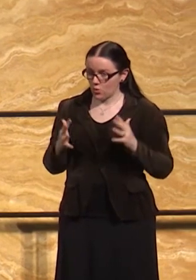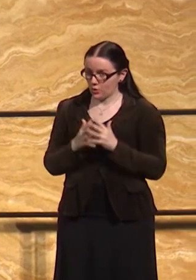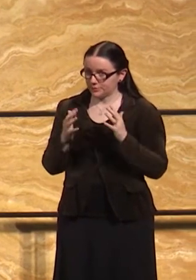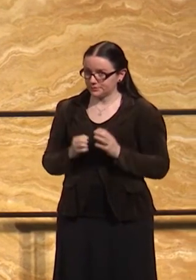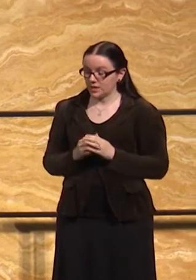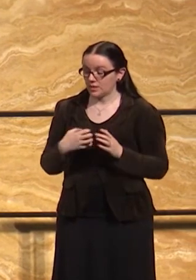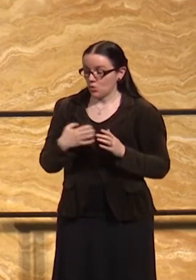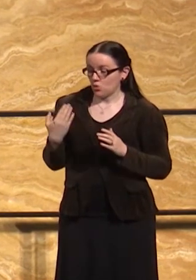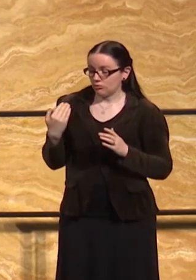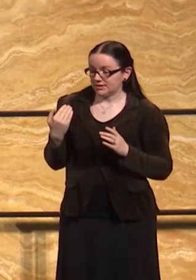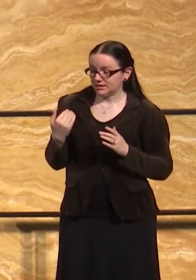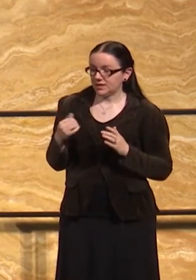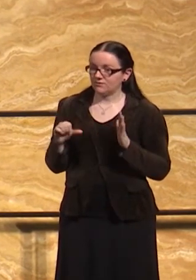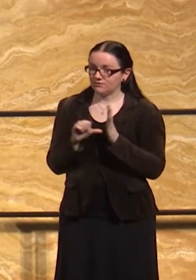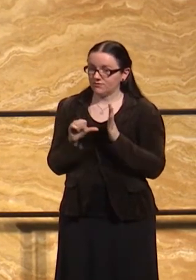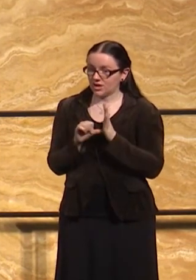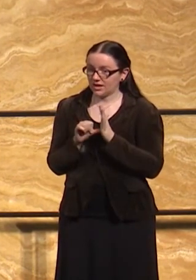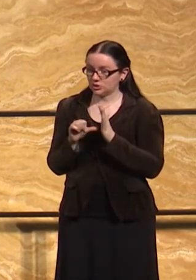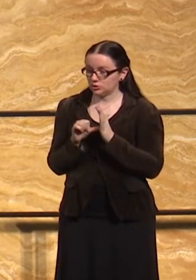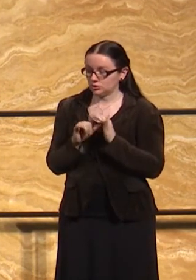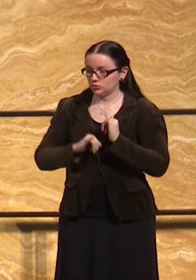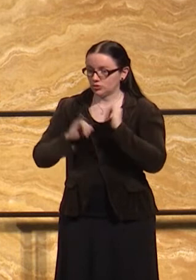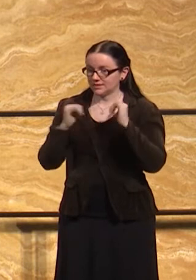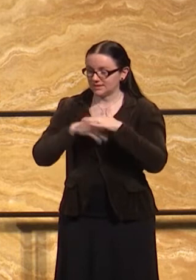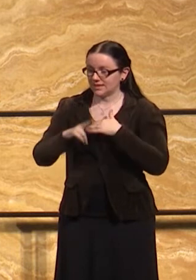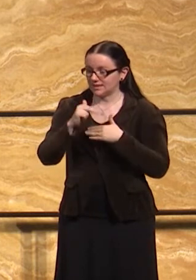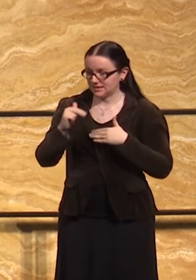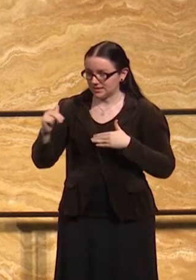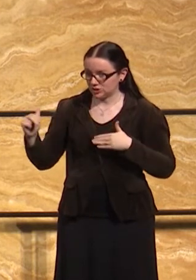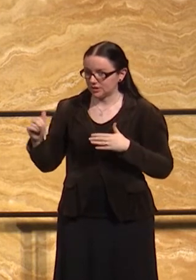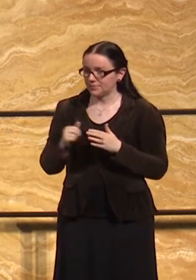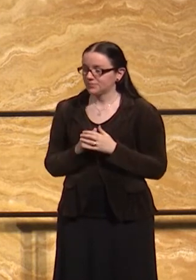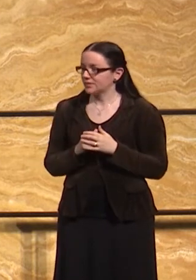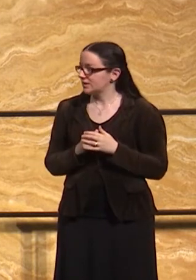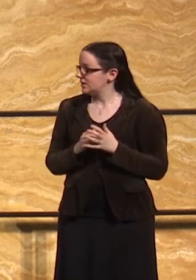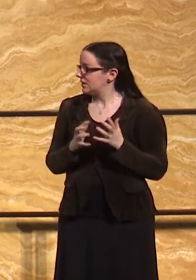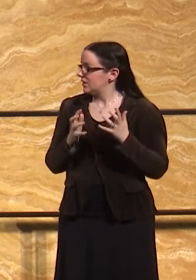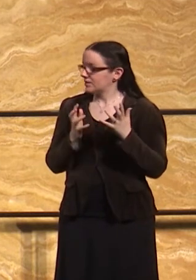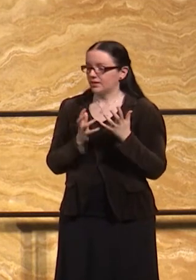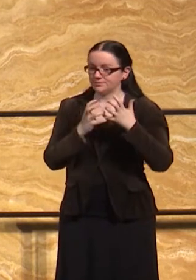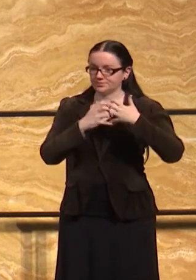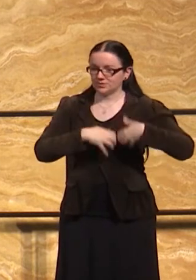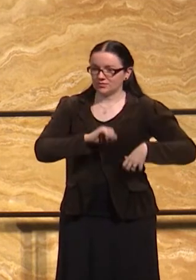more recent financial economic crisis in Indonesia, the fall of Suharto regime,